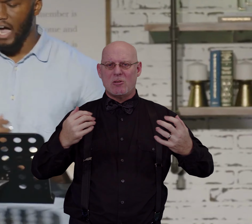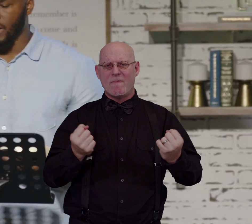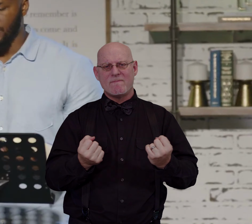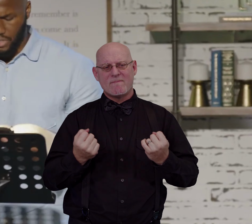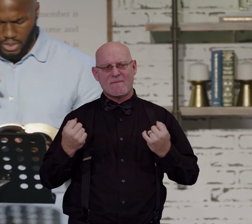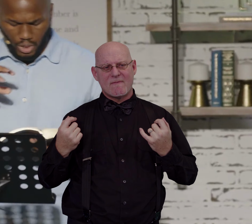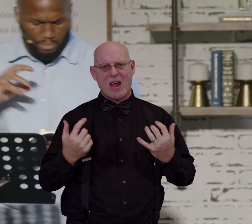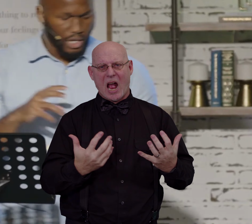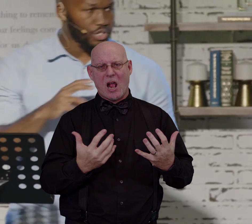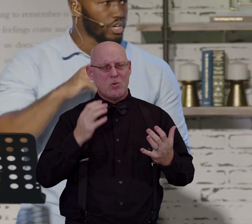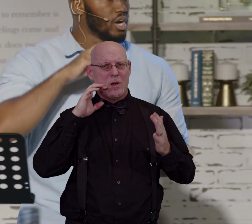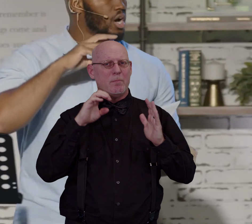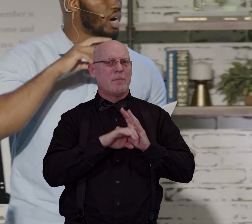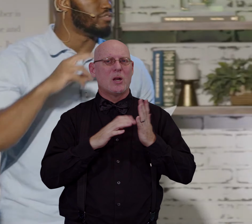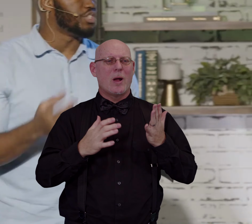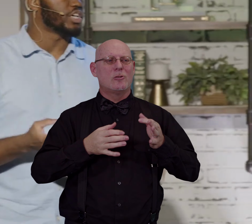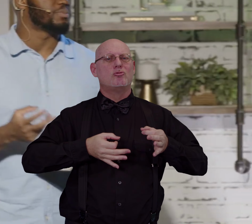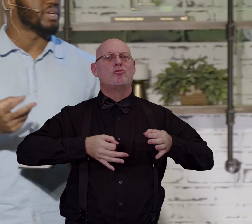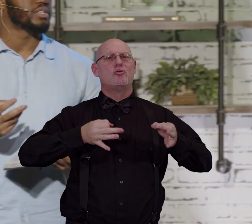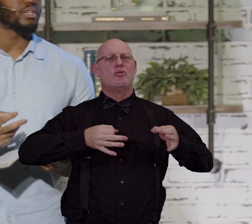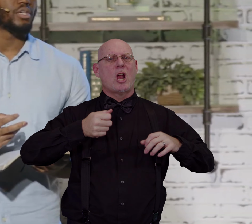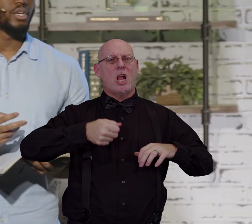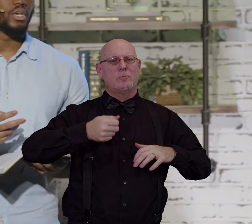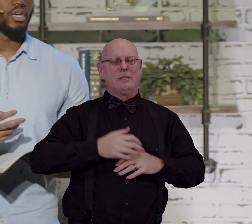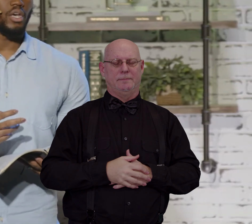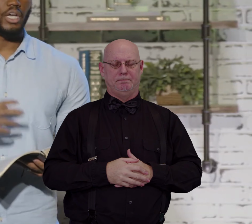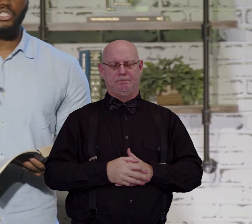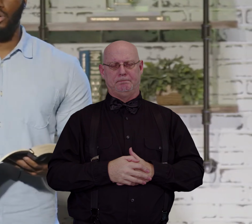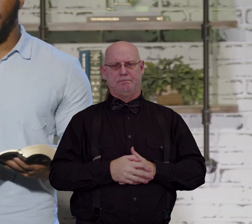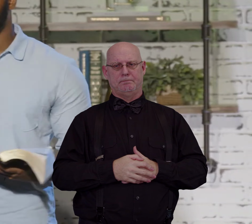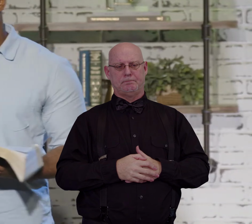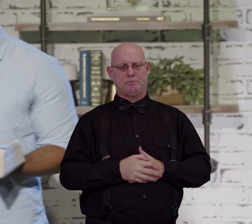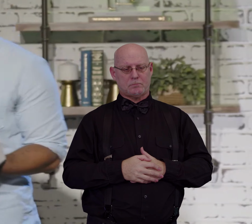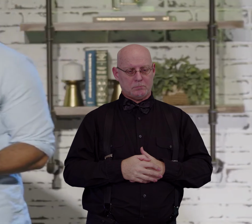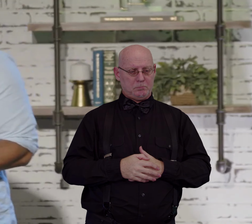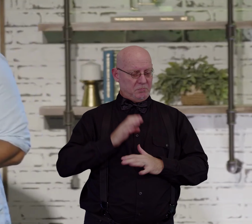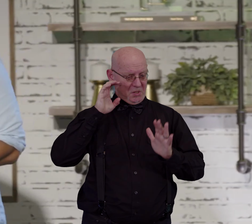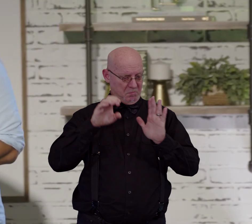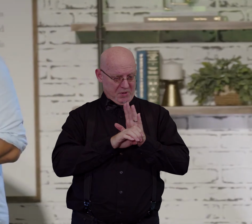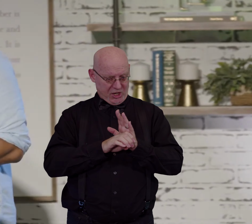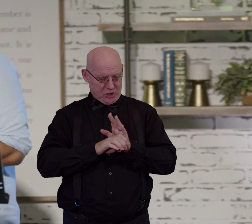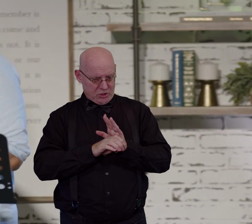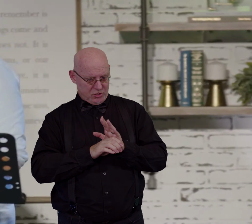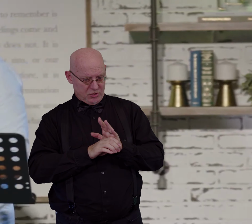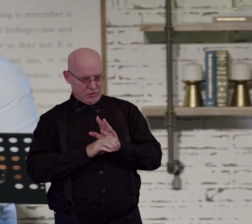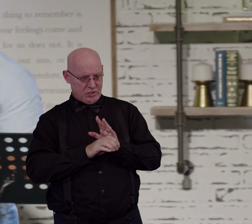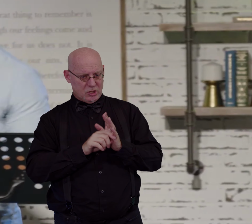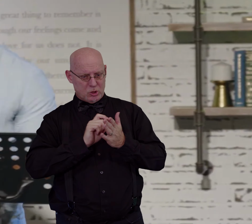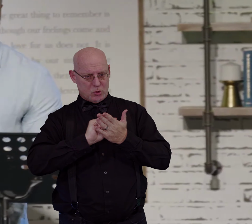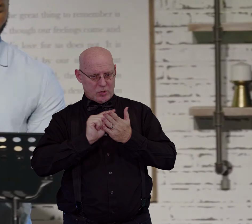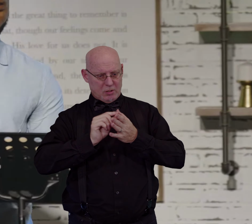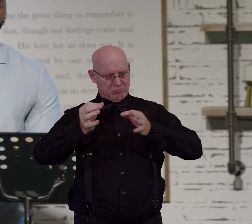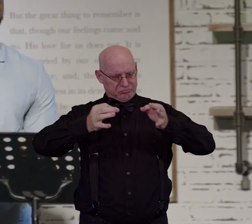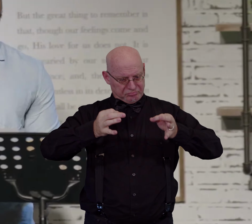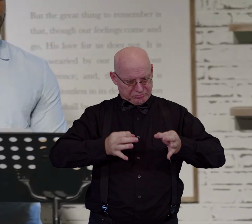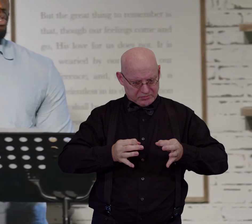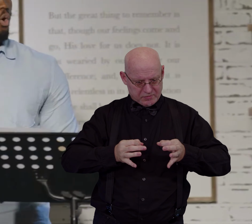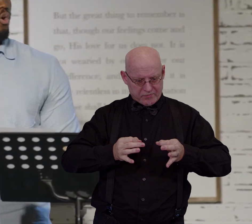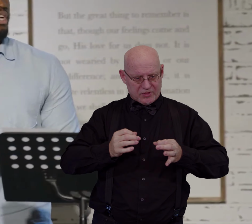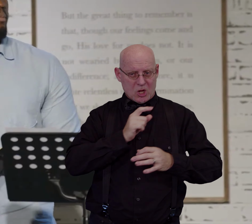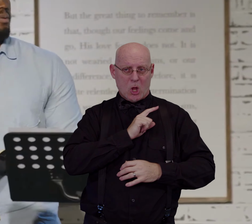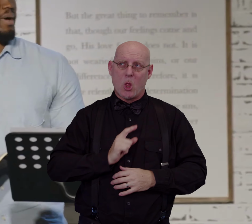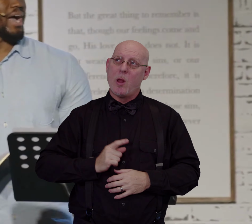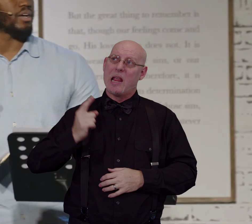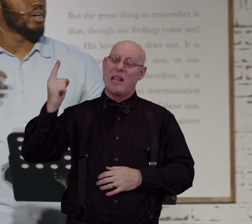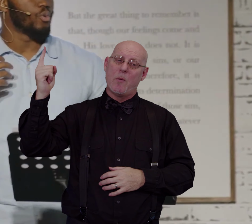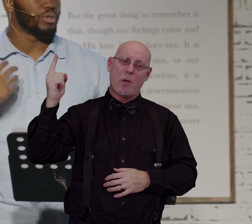flaming fire. And this is a picture of judgment. And so this picture that the scriptures are painting for us is one of the